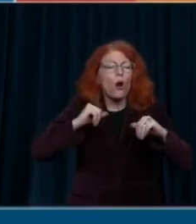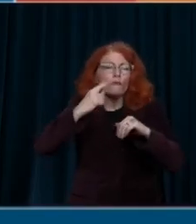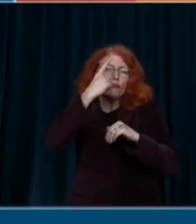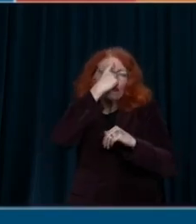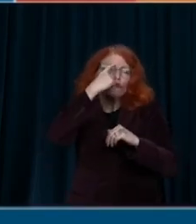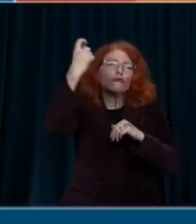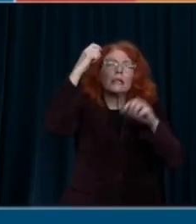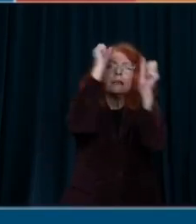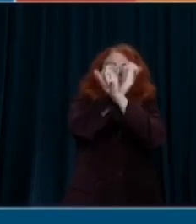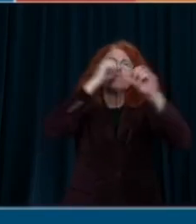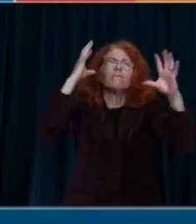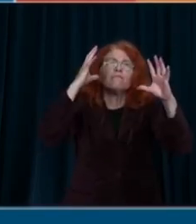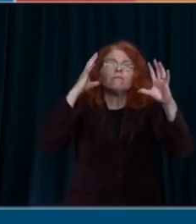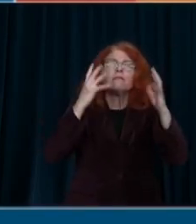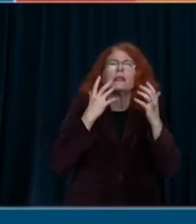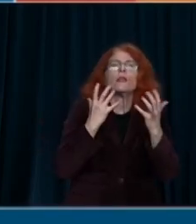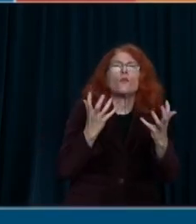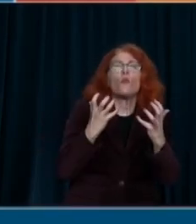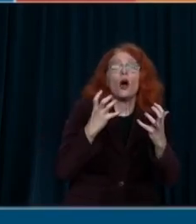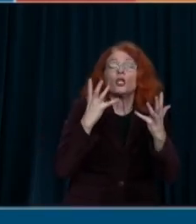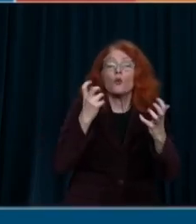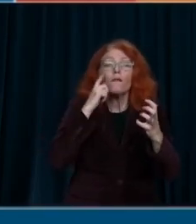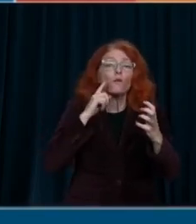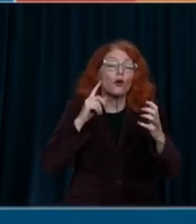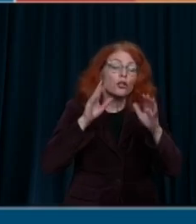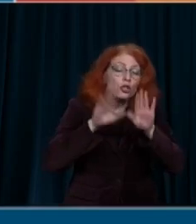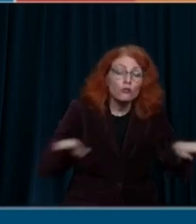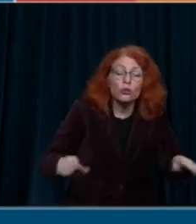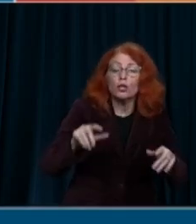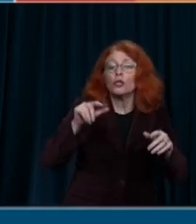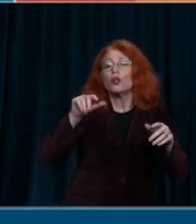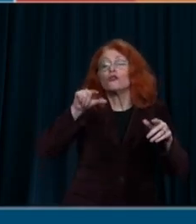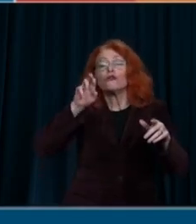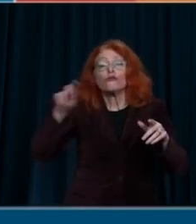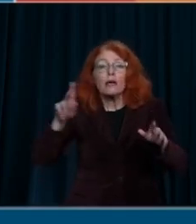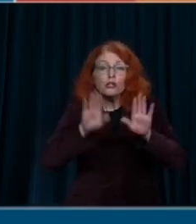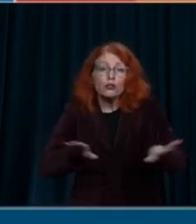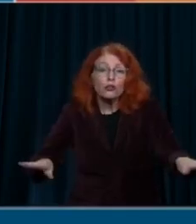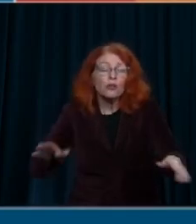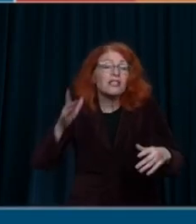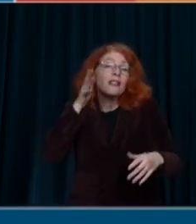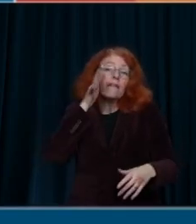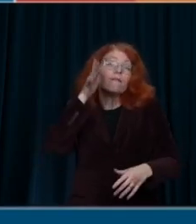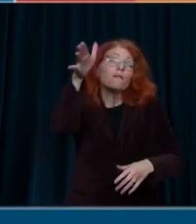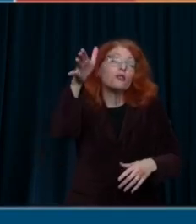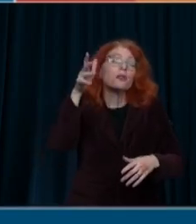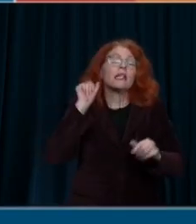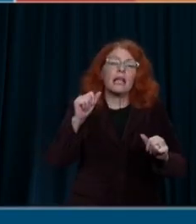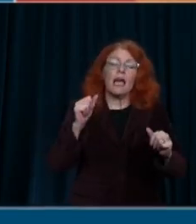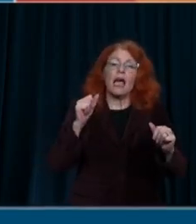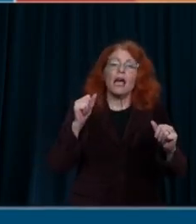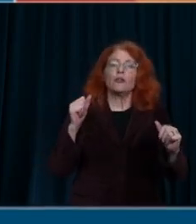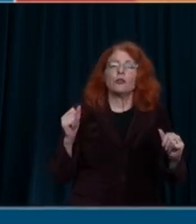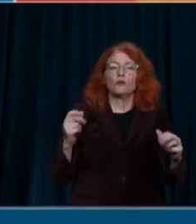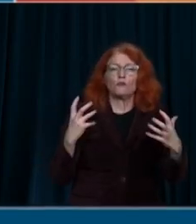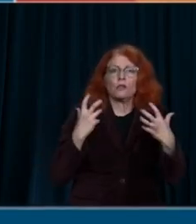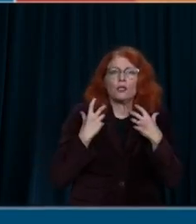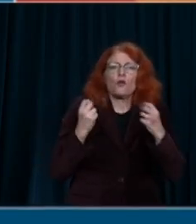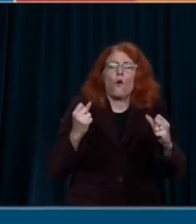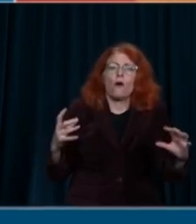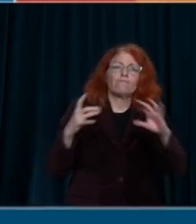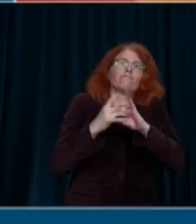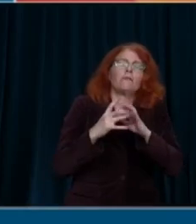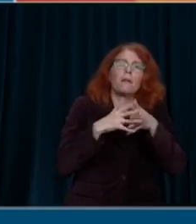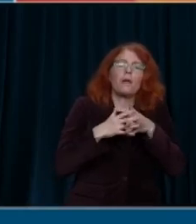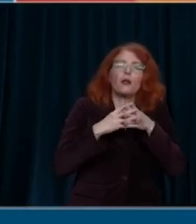dreams, and the wishes that you have for your children and grandchildren on into the future, and can help restore the American dream. Because